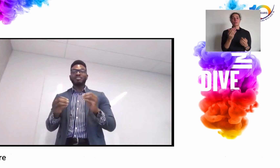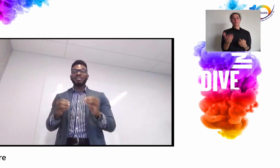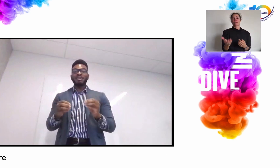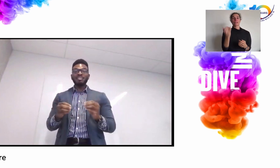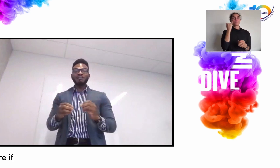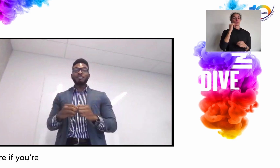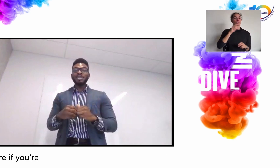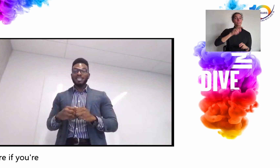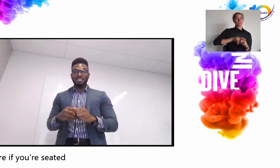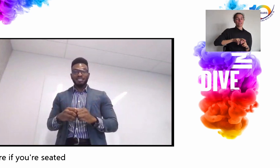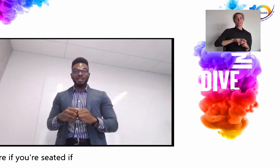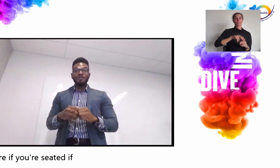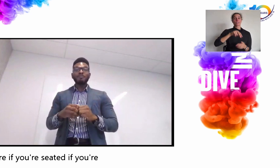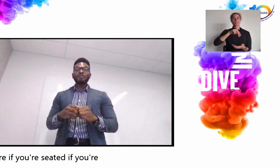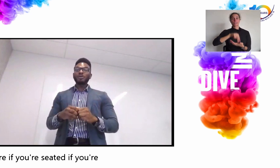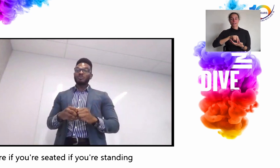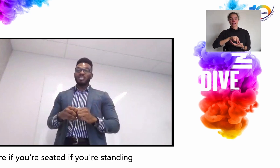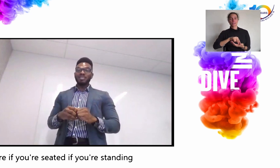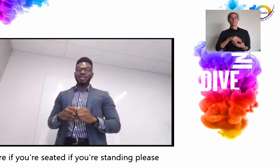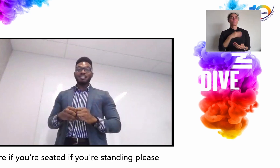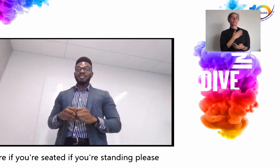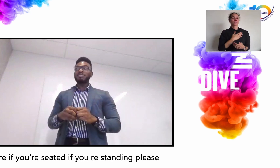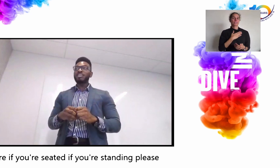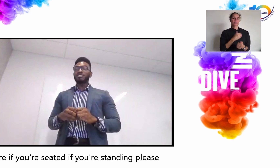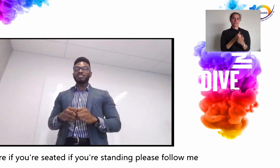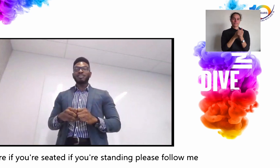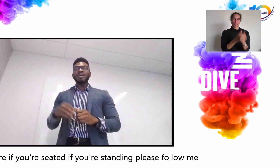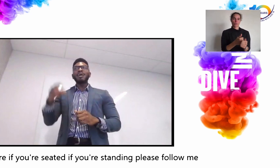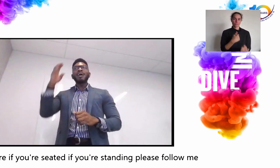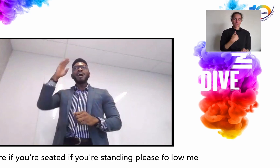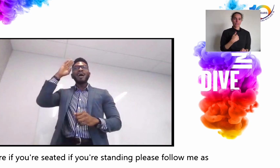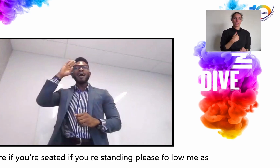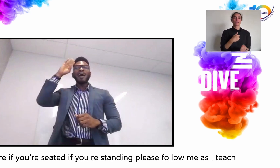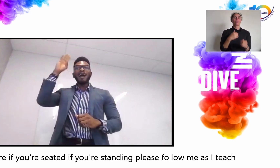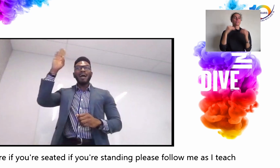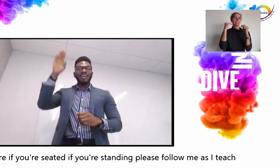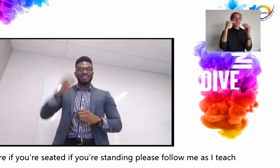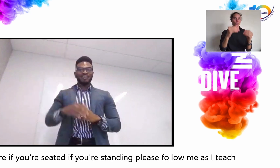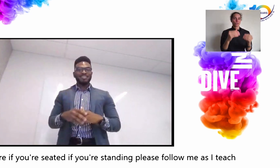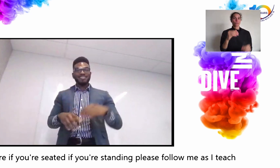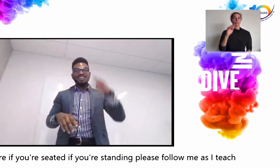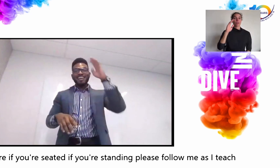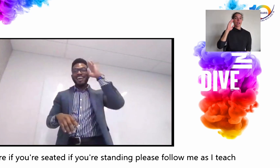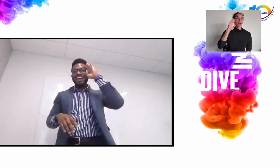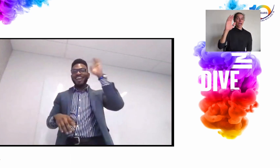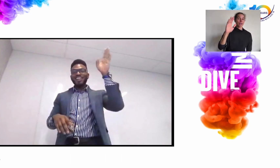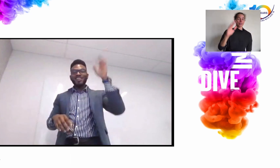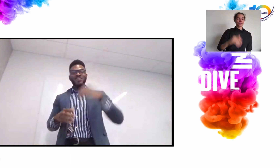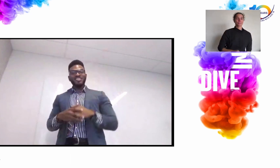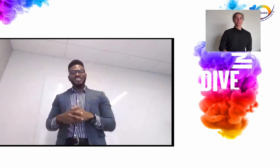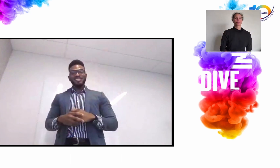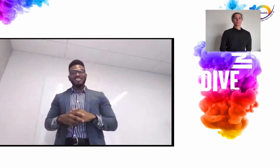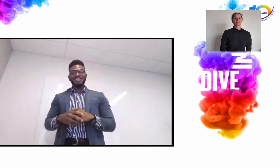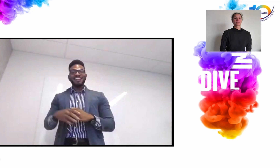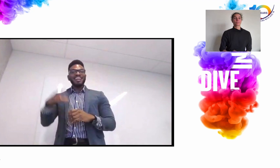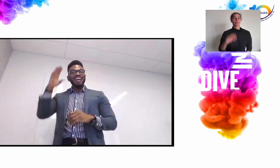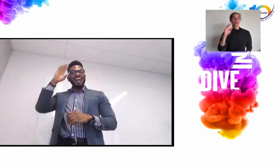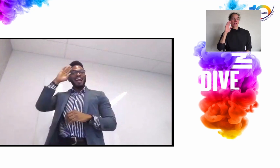seated, if you're standing, please follow me as I teach. Hi,